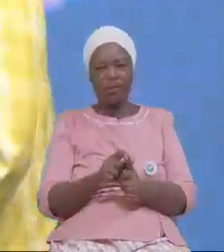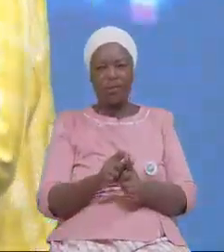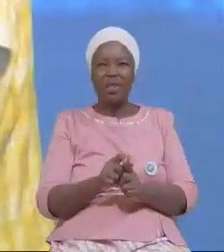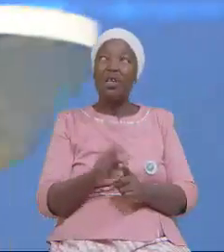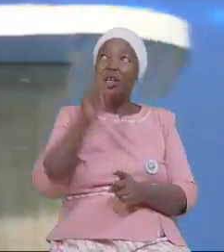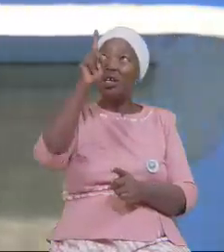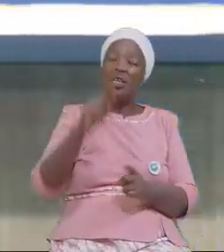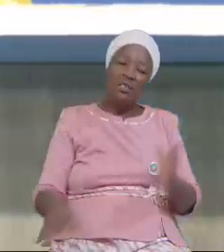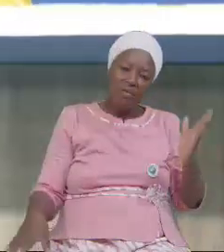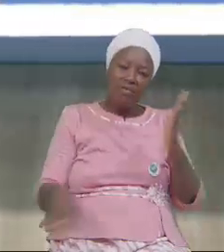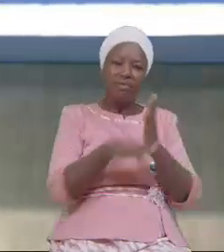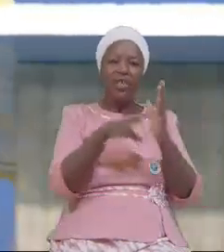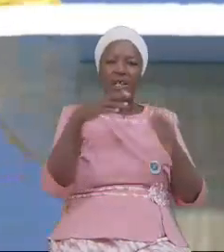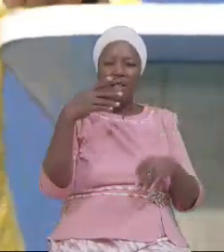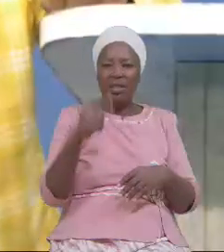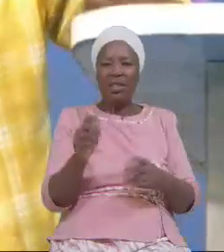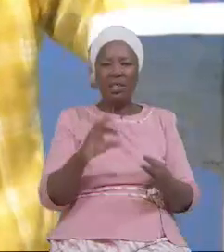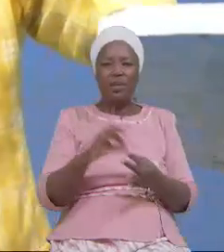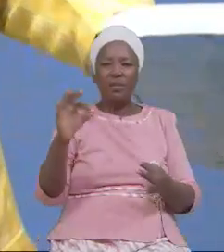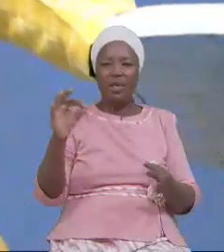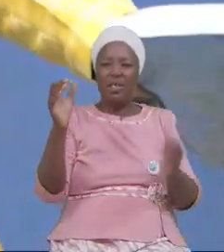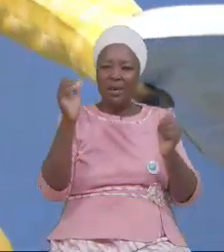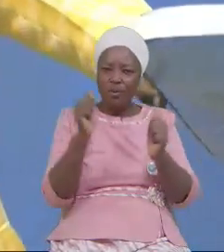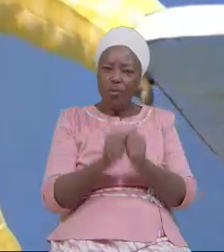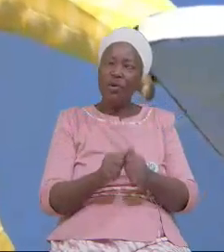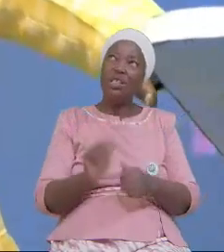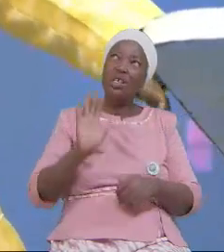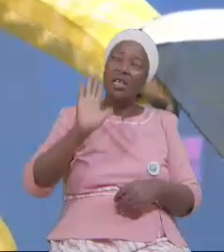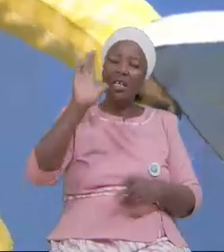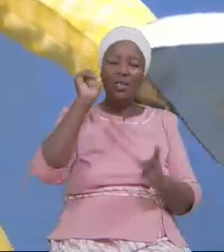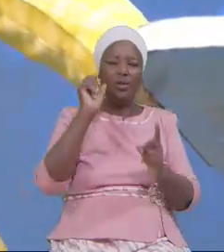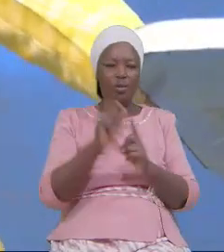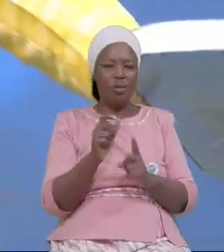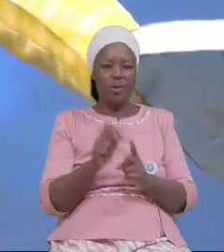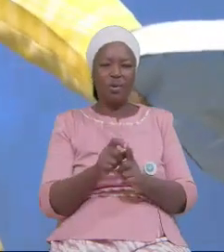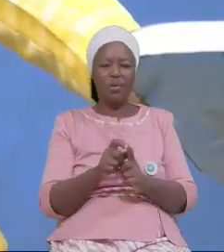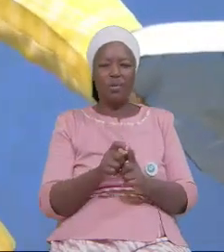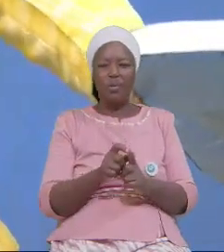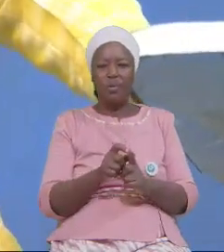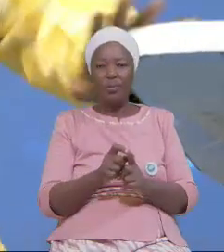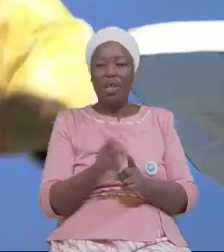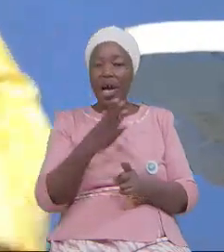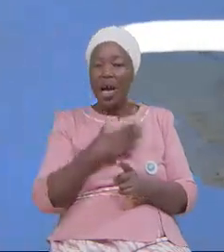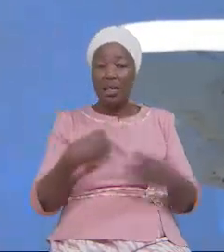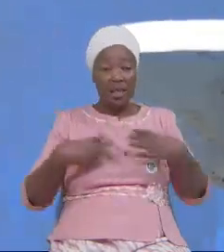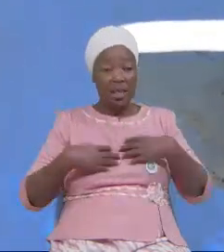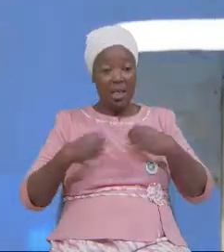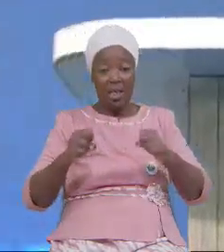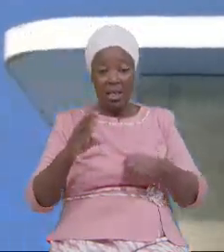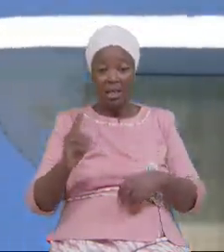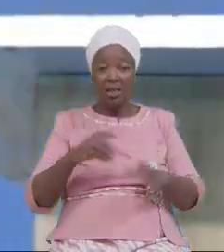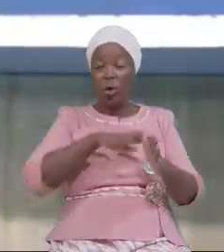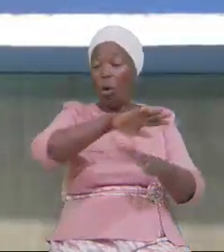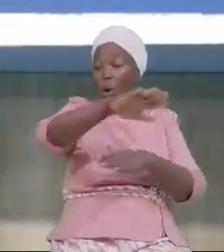out the spirits with his word and healed